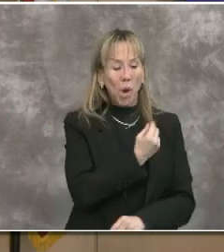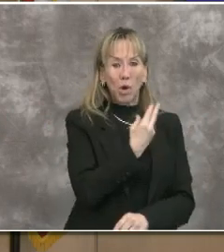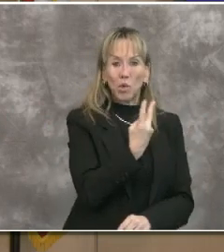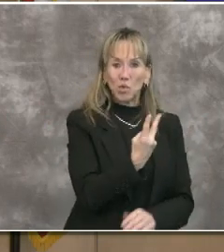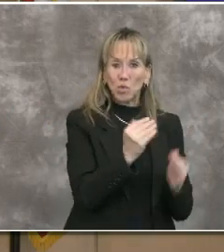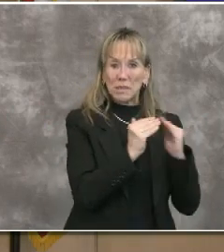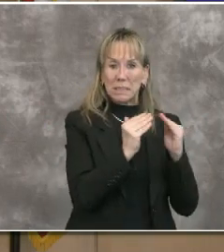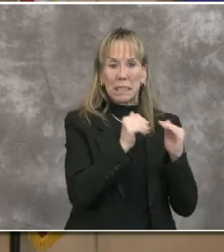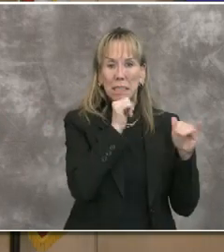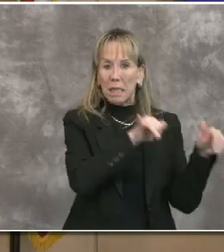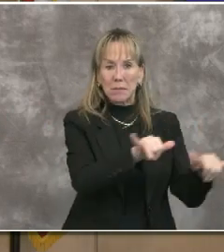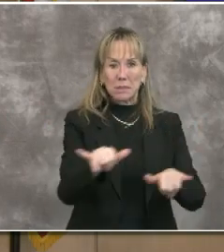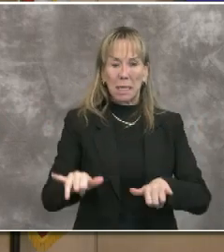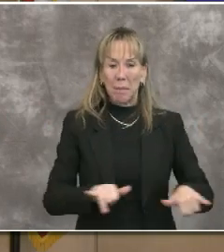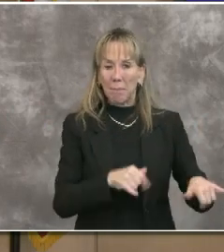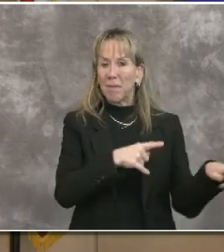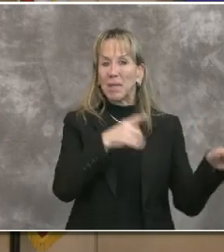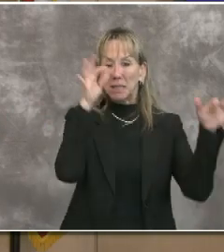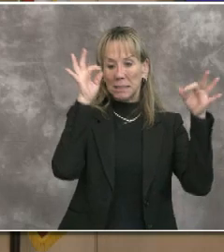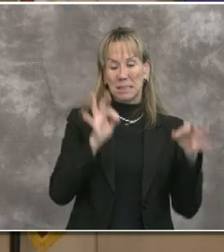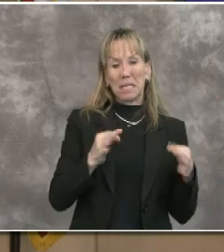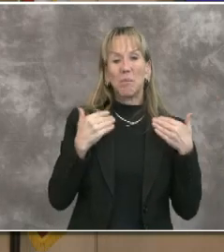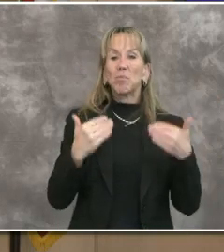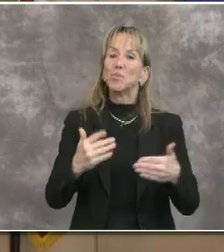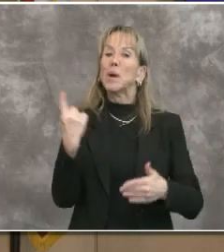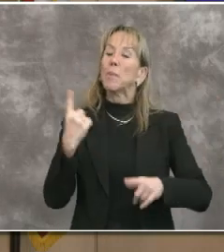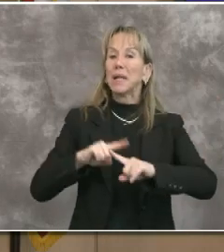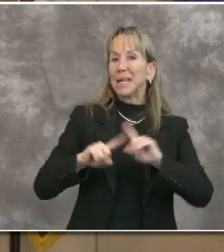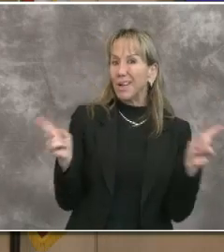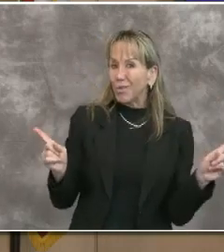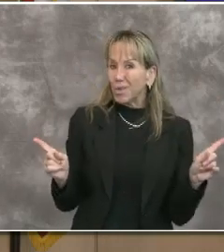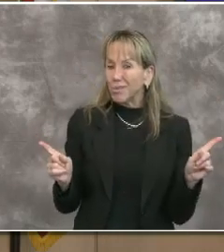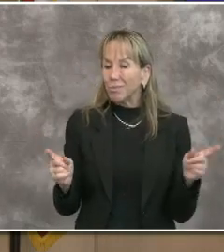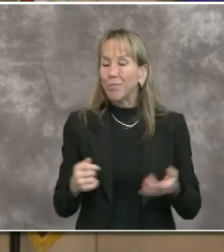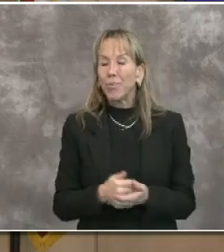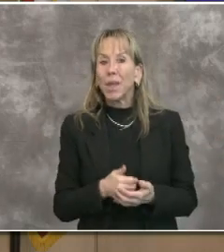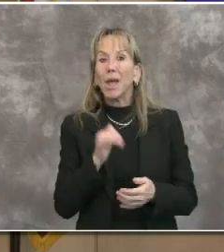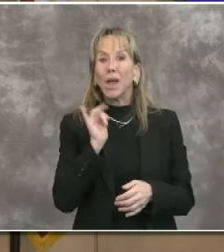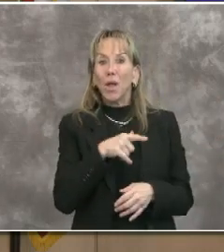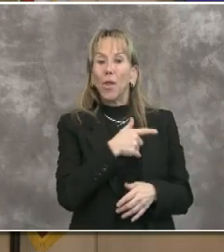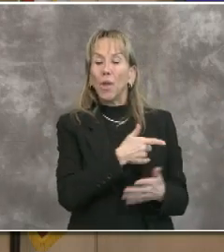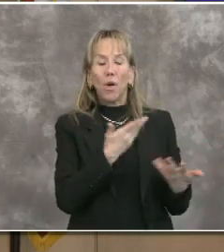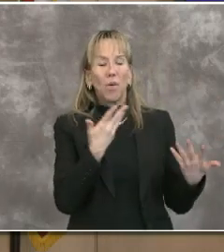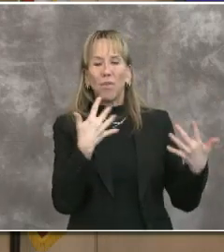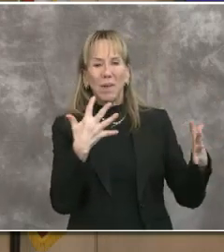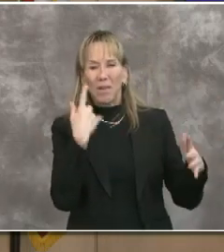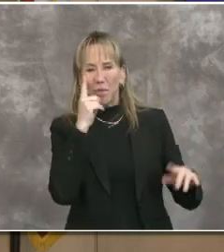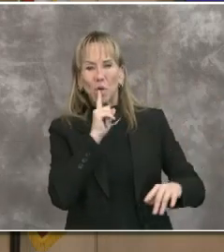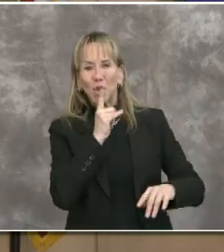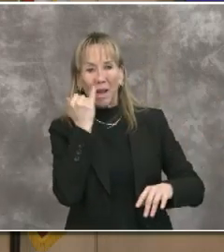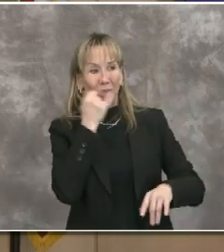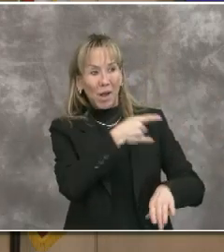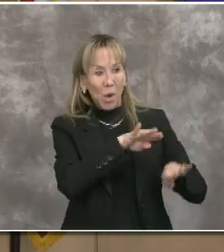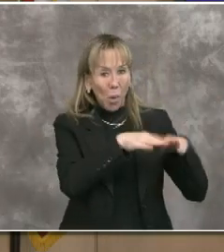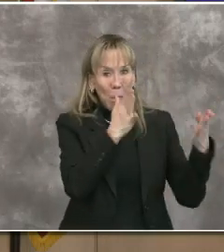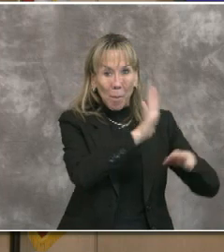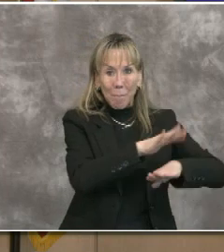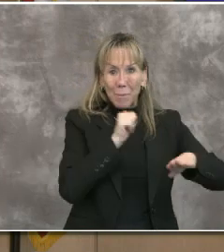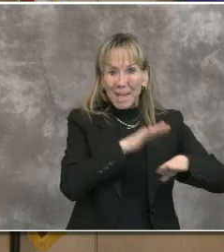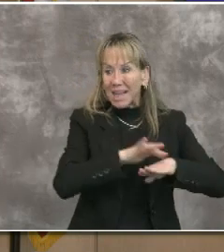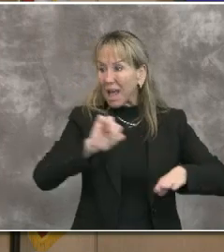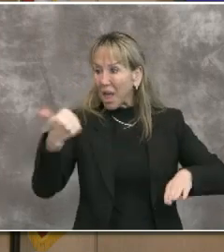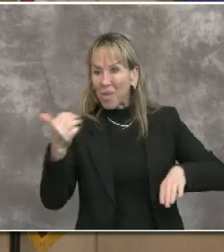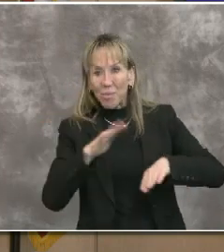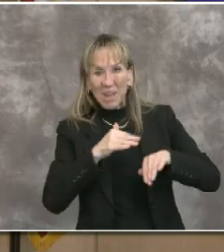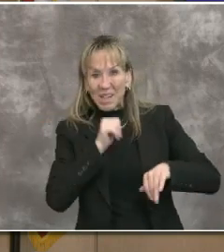approach. Obviously, I think the end result of that would be those beaches would be overwhelmed, and there's no way that social